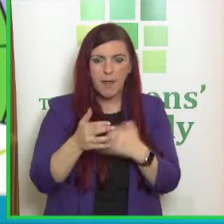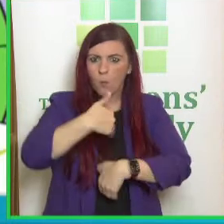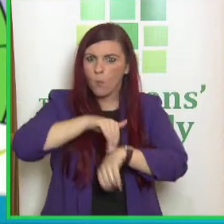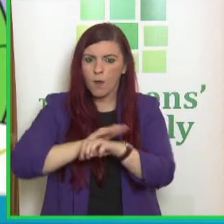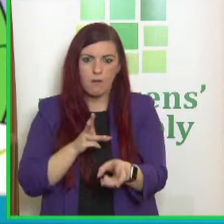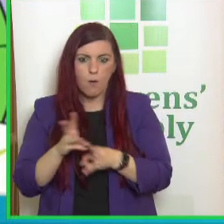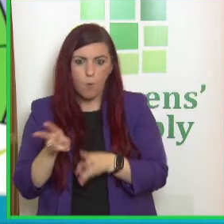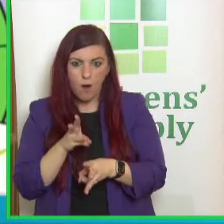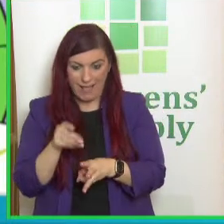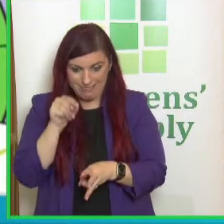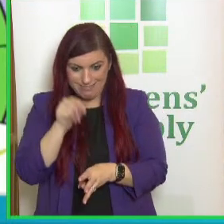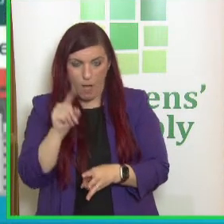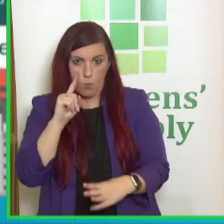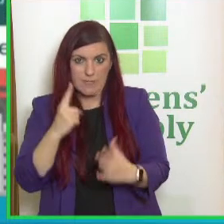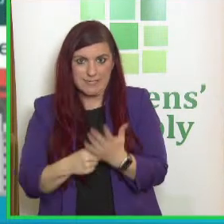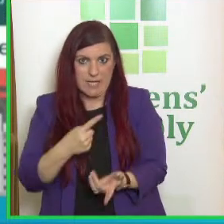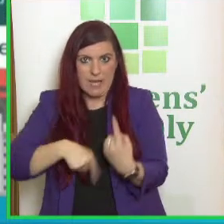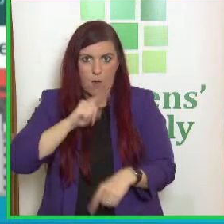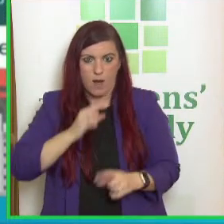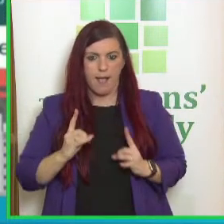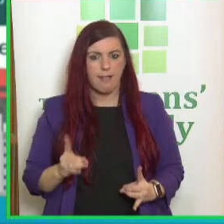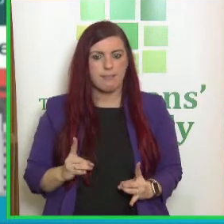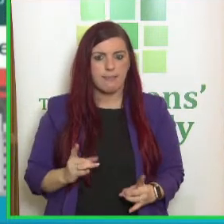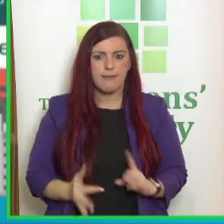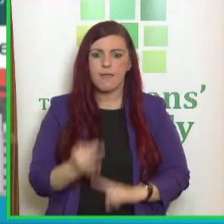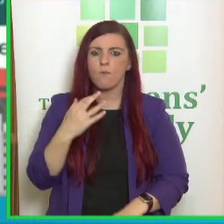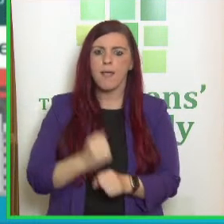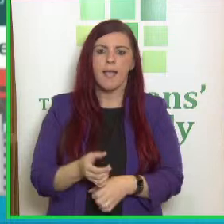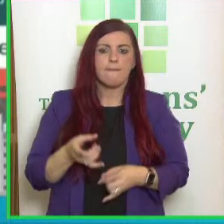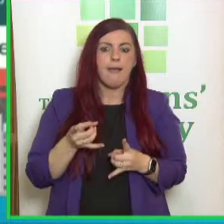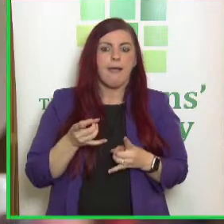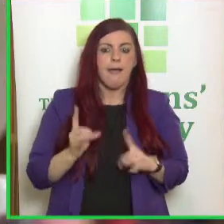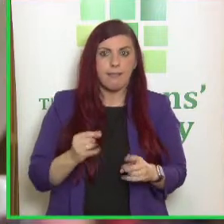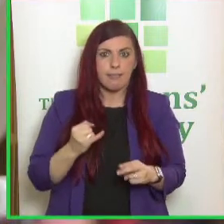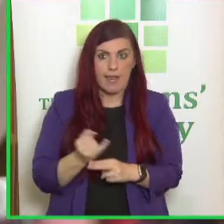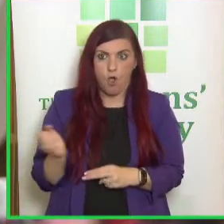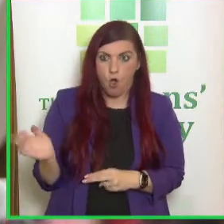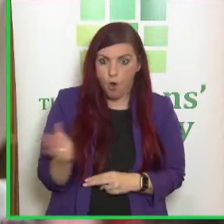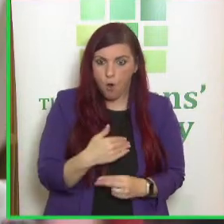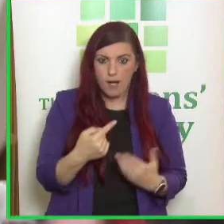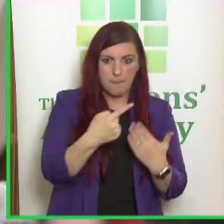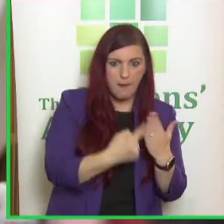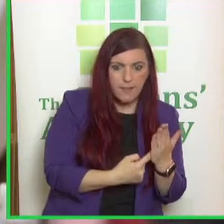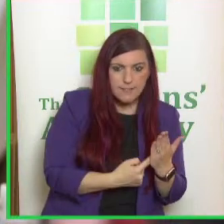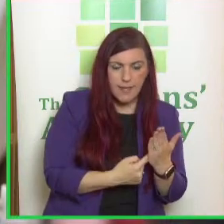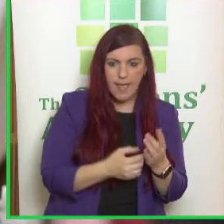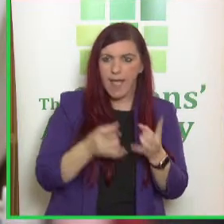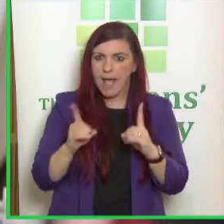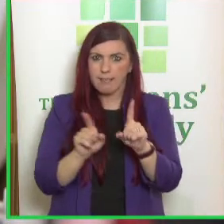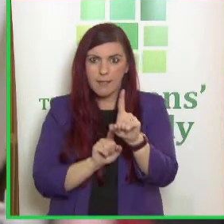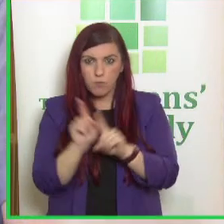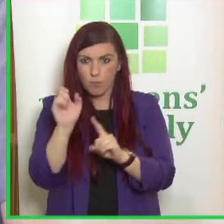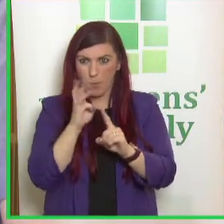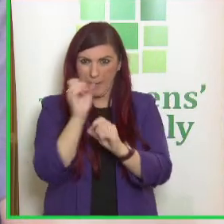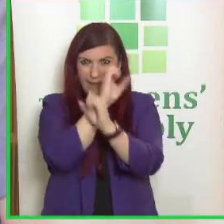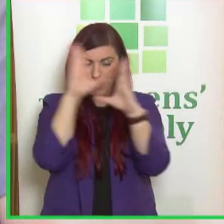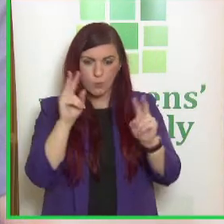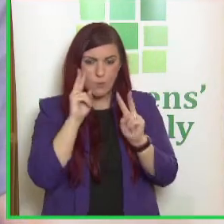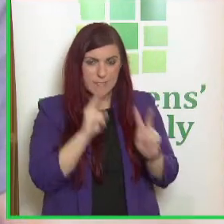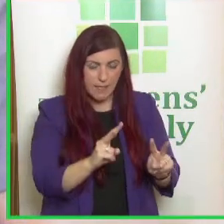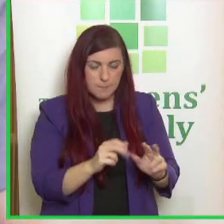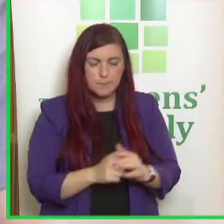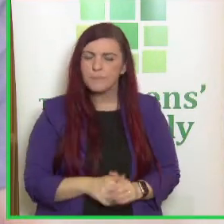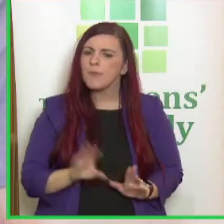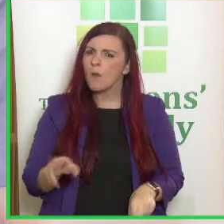work will determine our health. When we have health in all policy, health improvements are clear. What we need are treatments